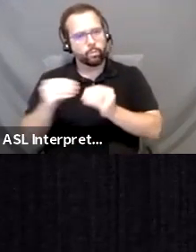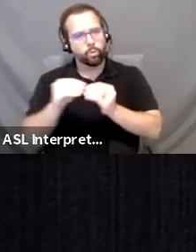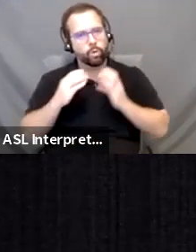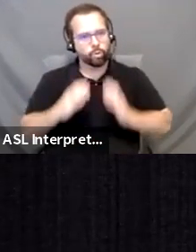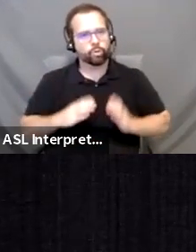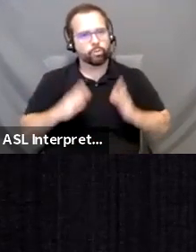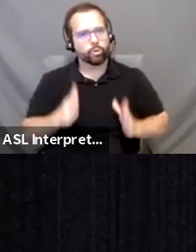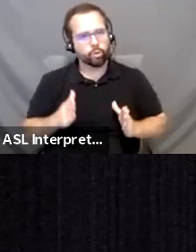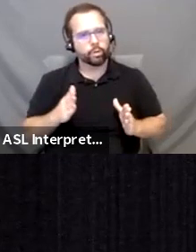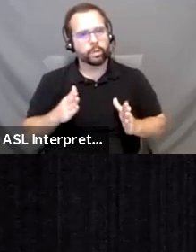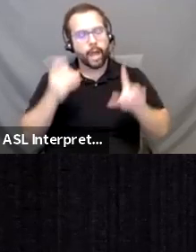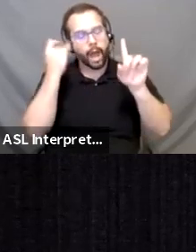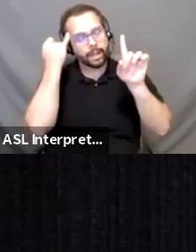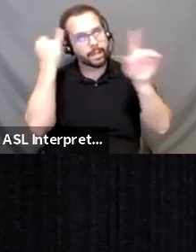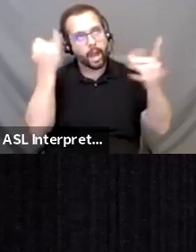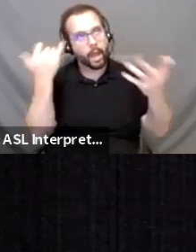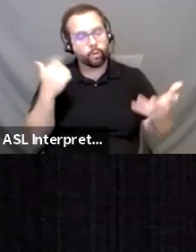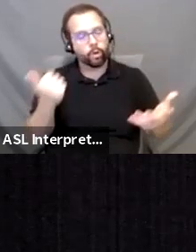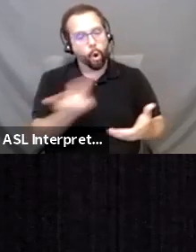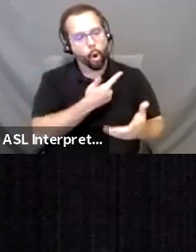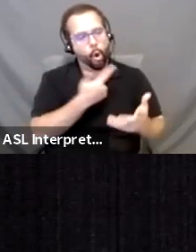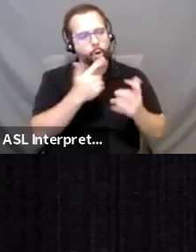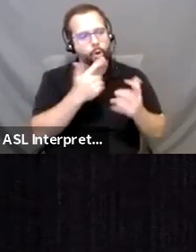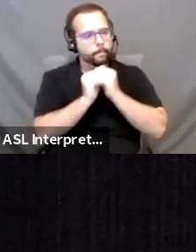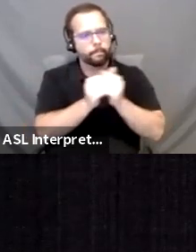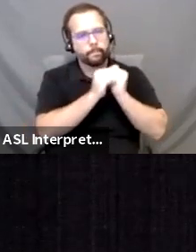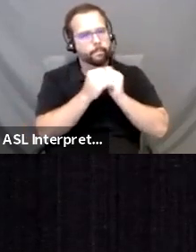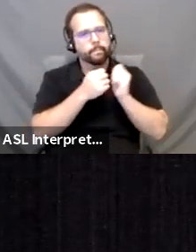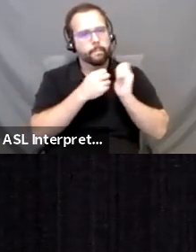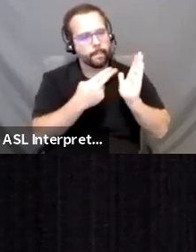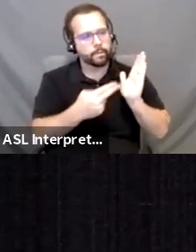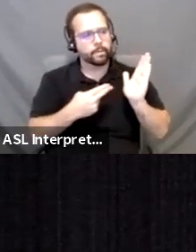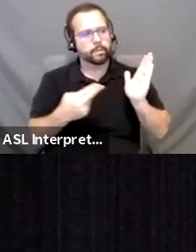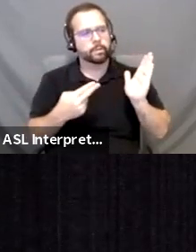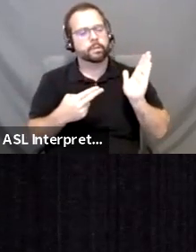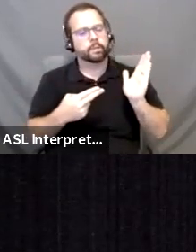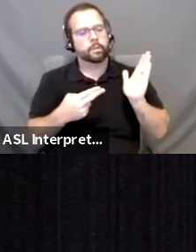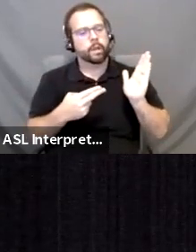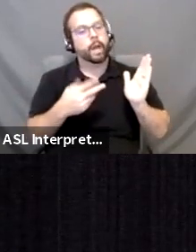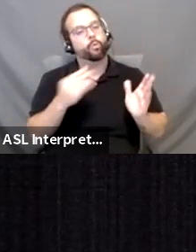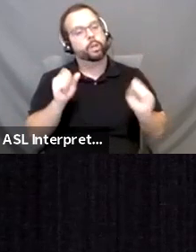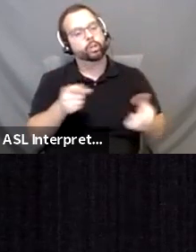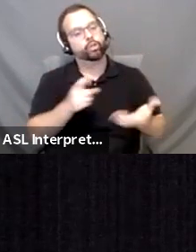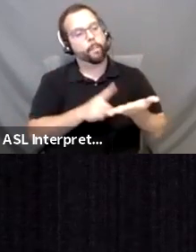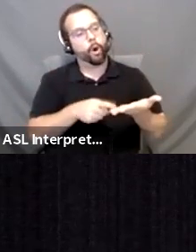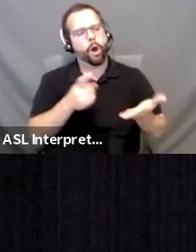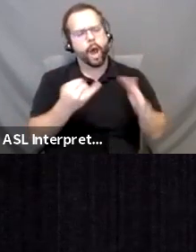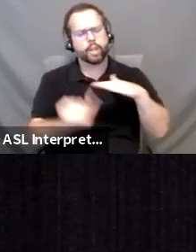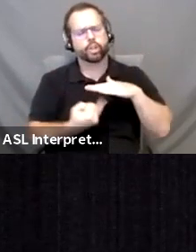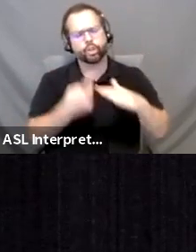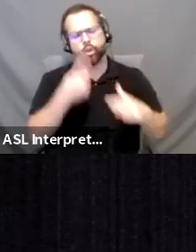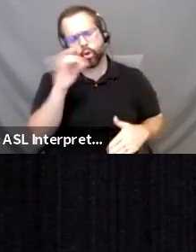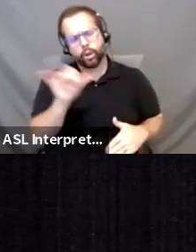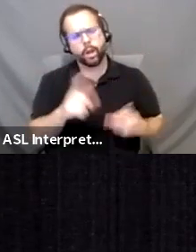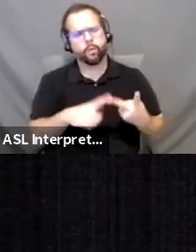all paint together and talk about it. What does isolation look like? Describing the word, what is it? As well as,